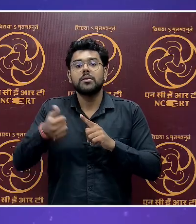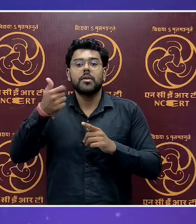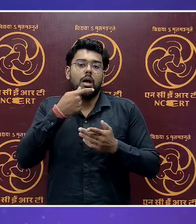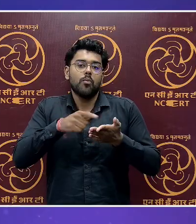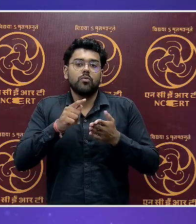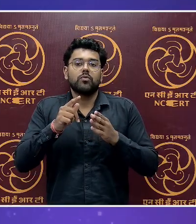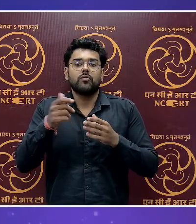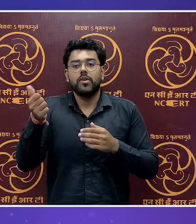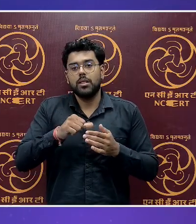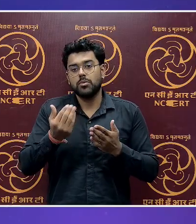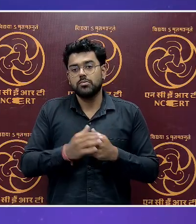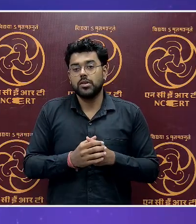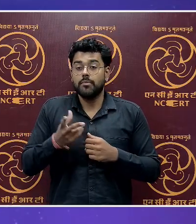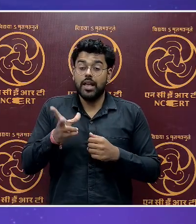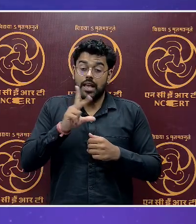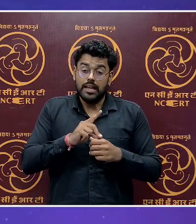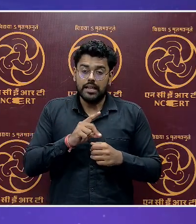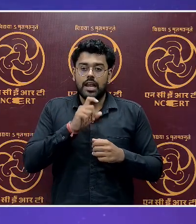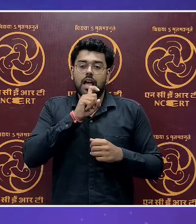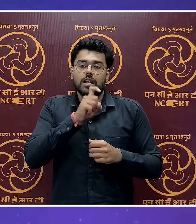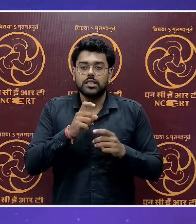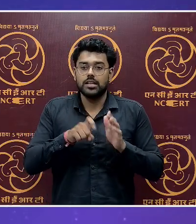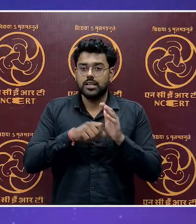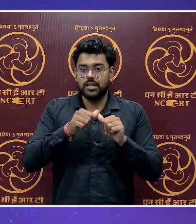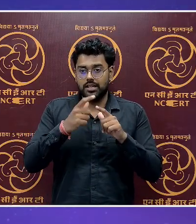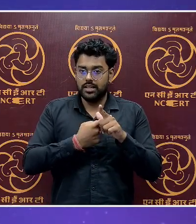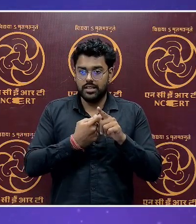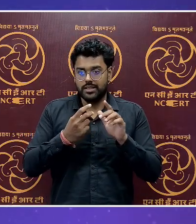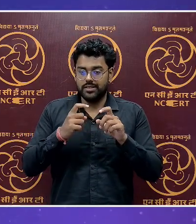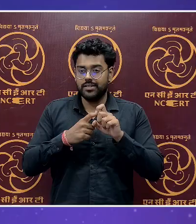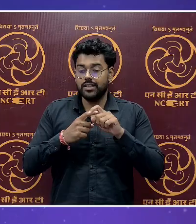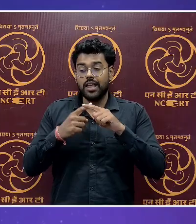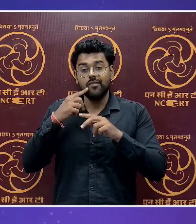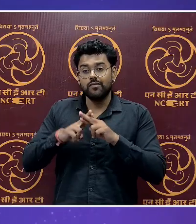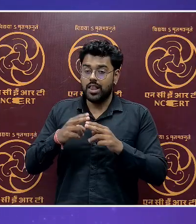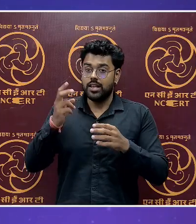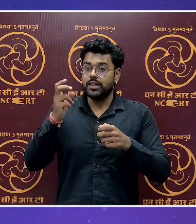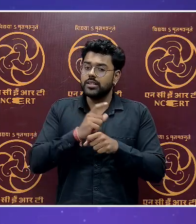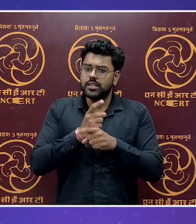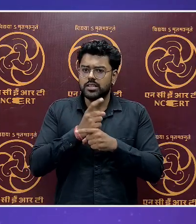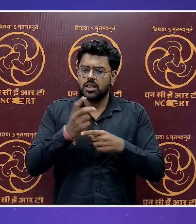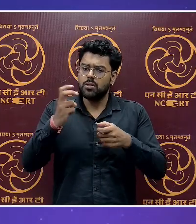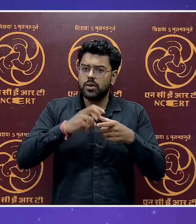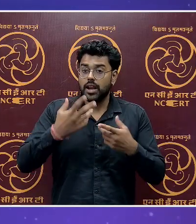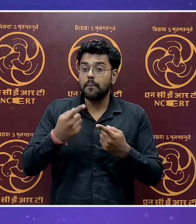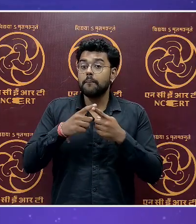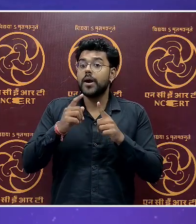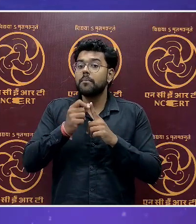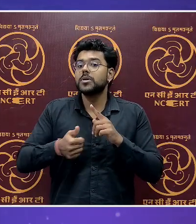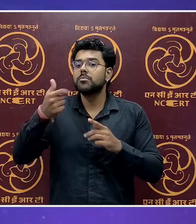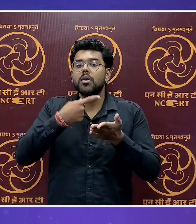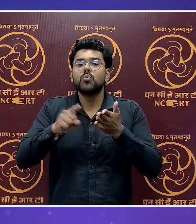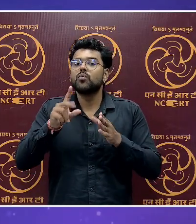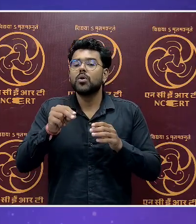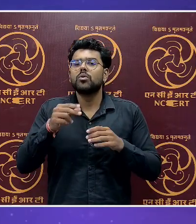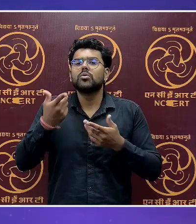So, I again ask a help from Ranjeet that if the teacher are logged in but not get the approval from the principal side, what are the steps taken care